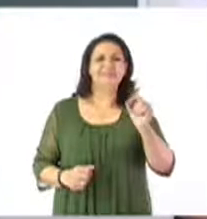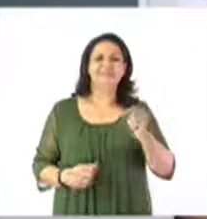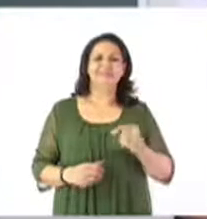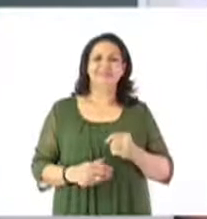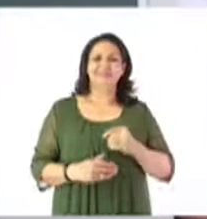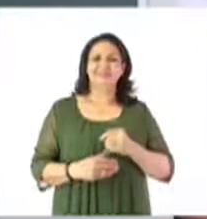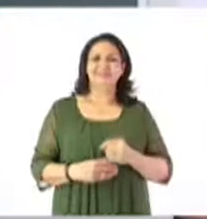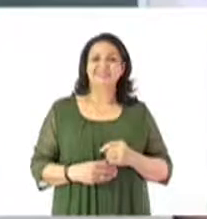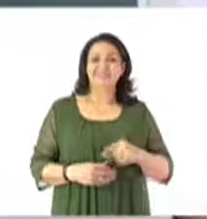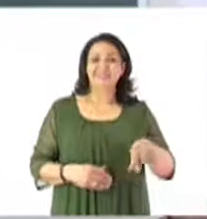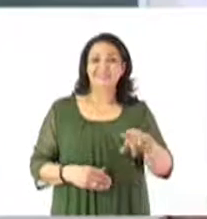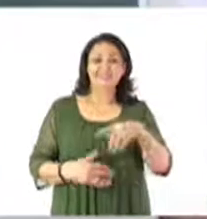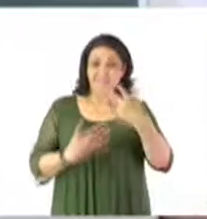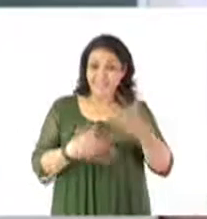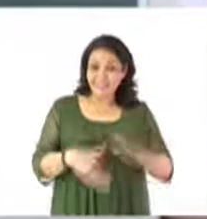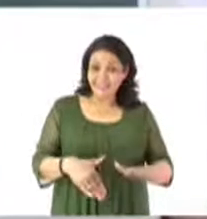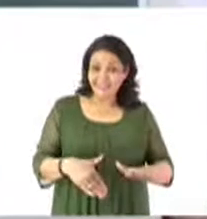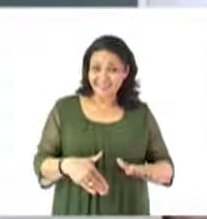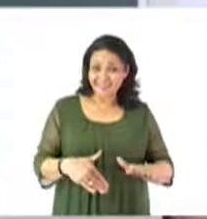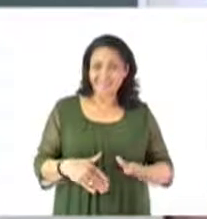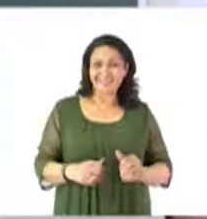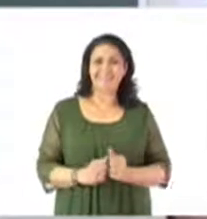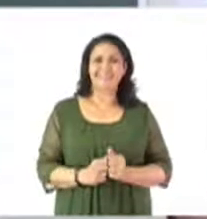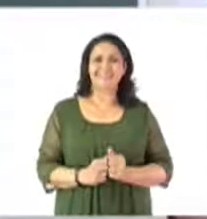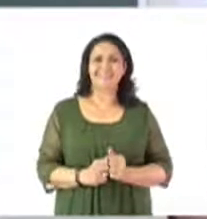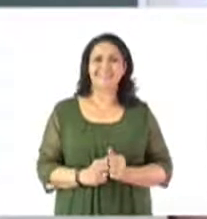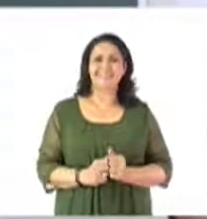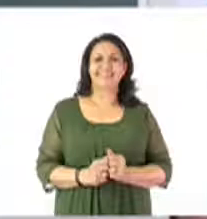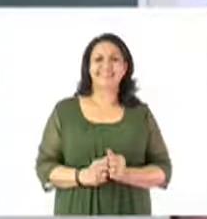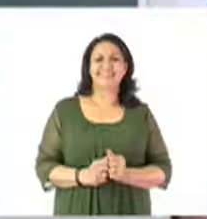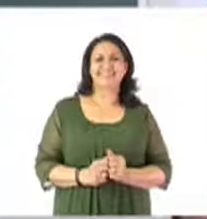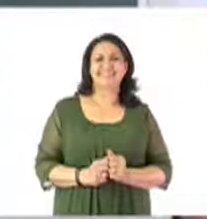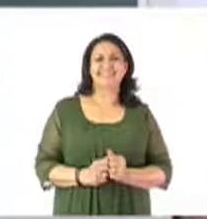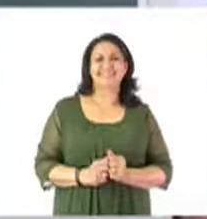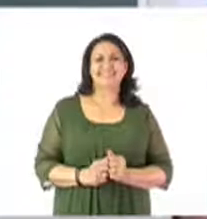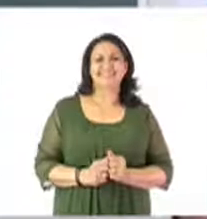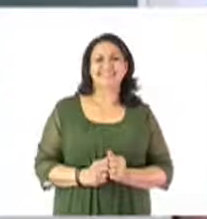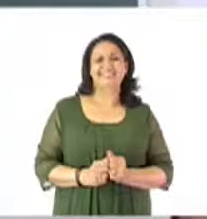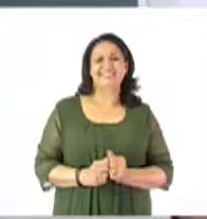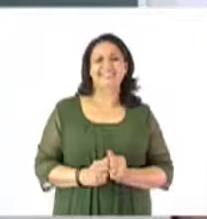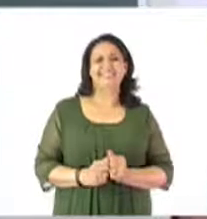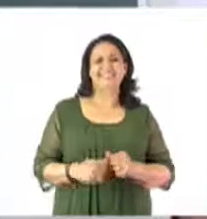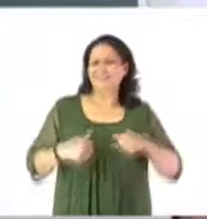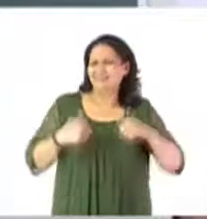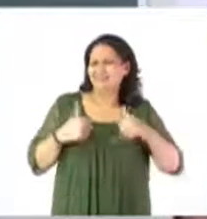Are you done? I'm sure you have done a perfect job.